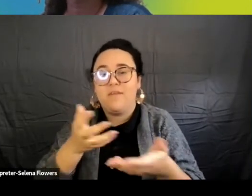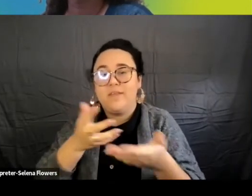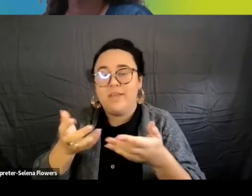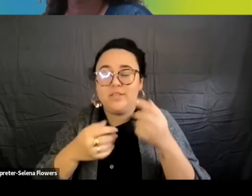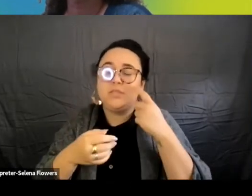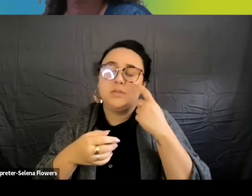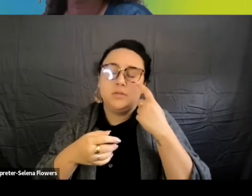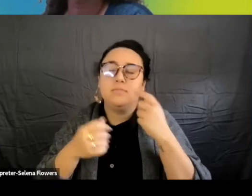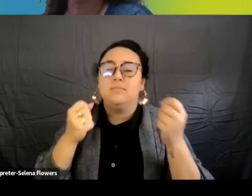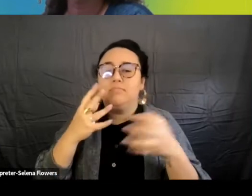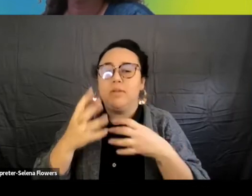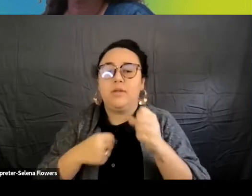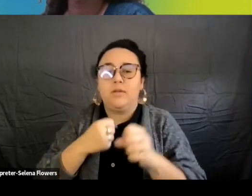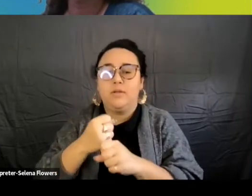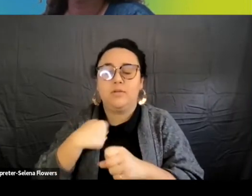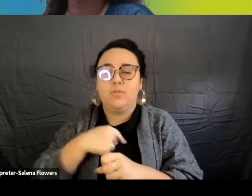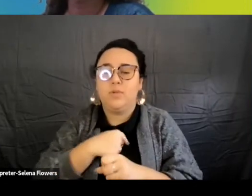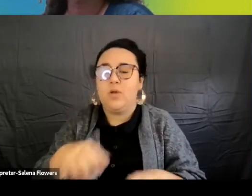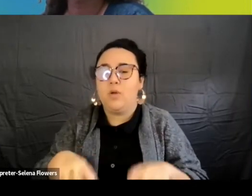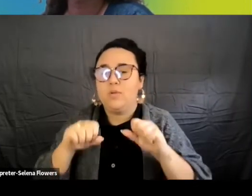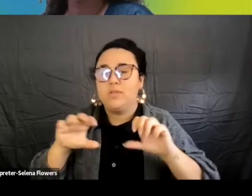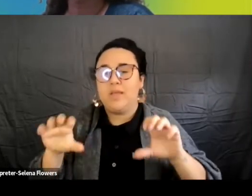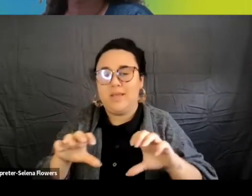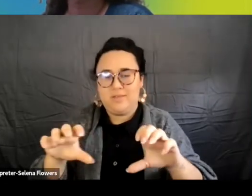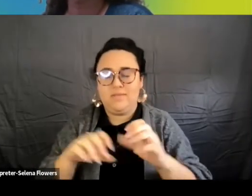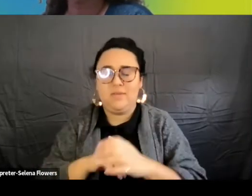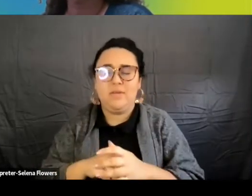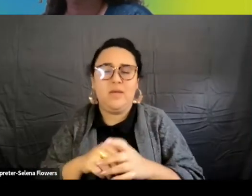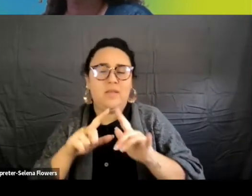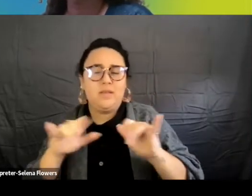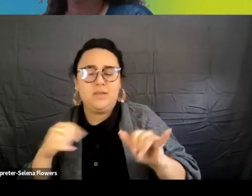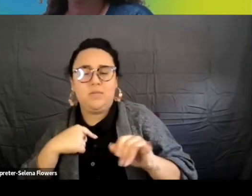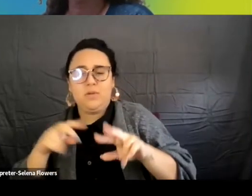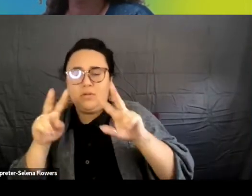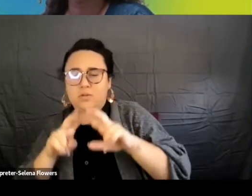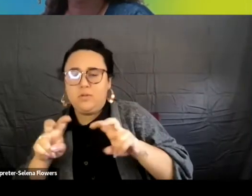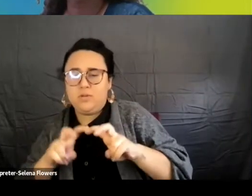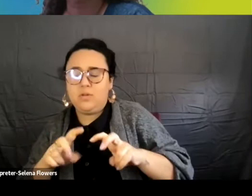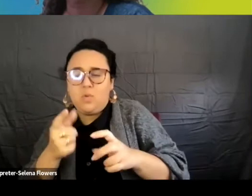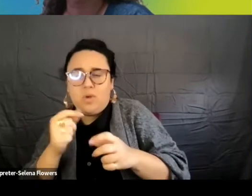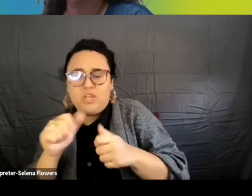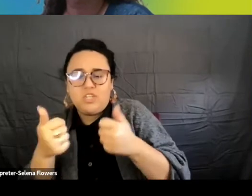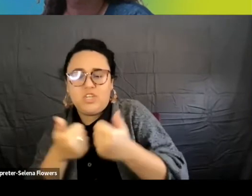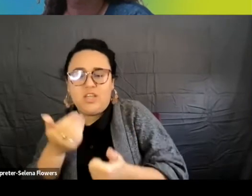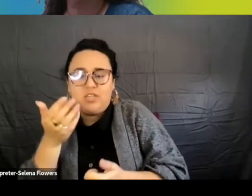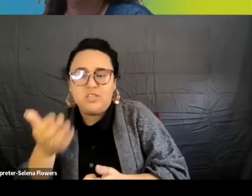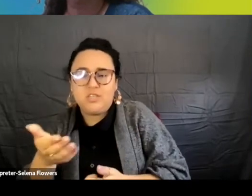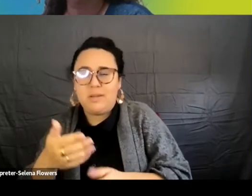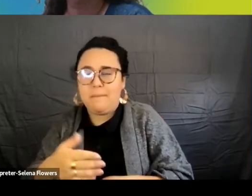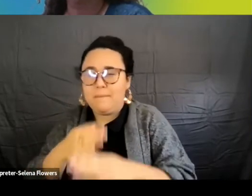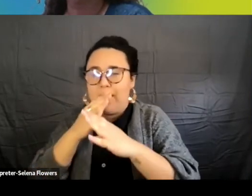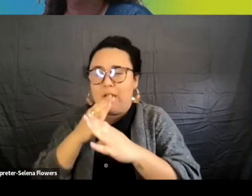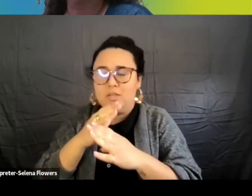did those activities, but while we were doing those activities, we were also assessing, well, what are the challenges? What are the barriers to